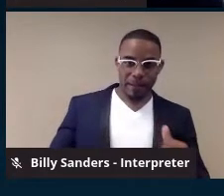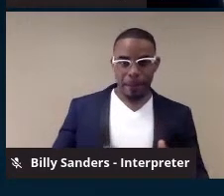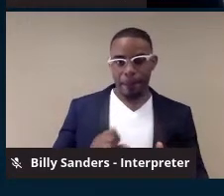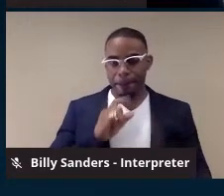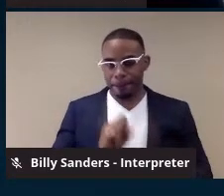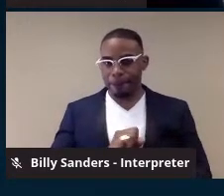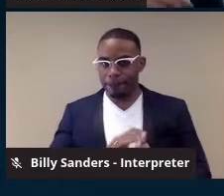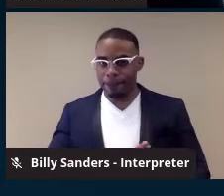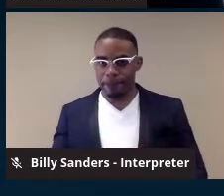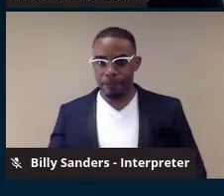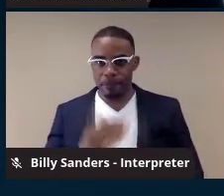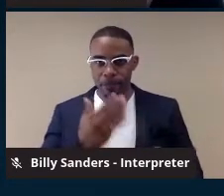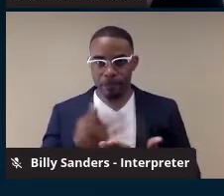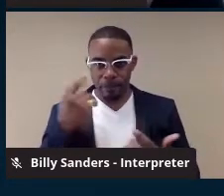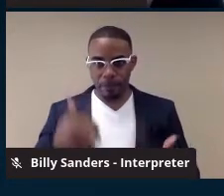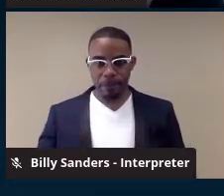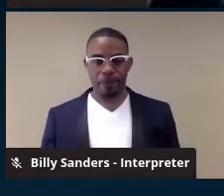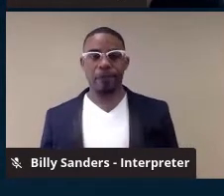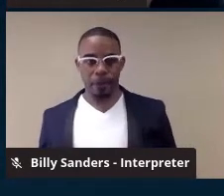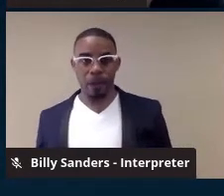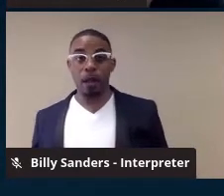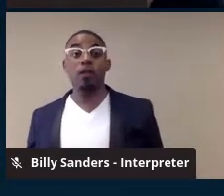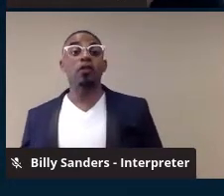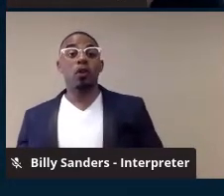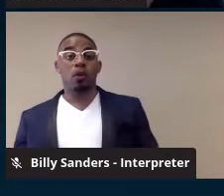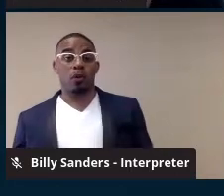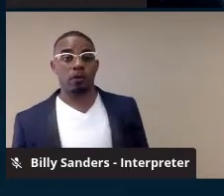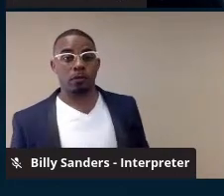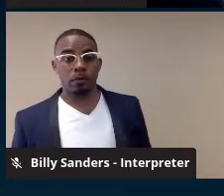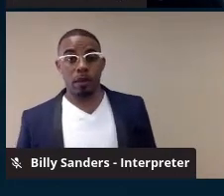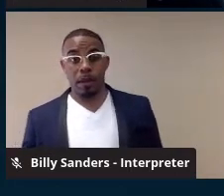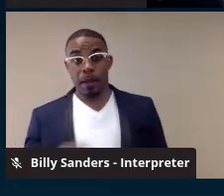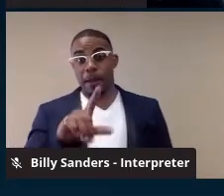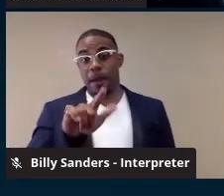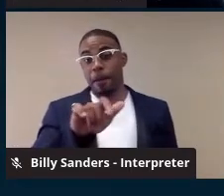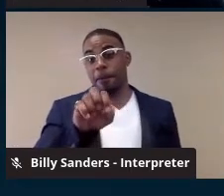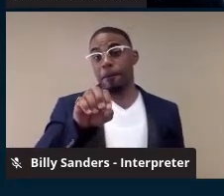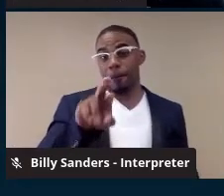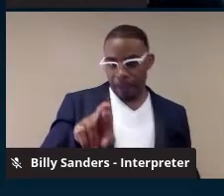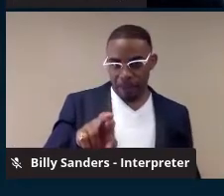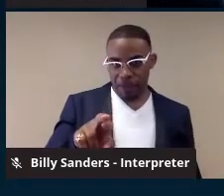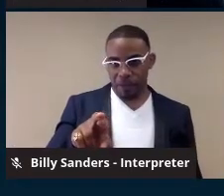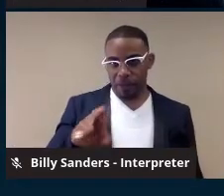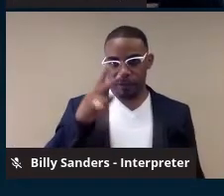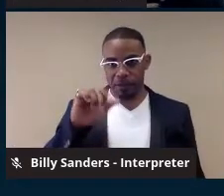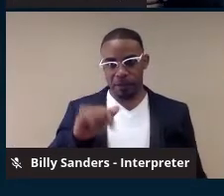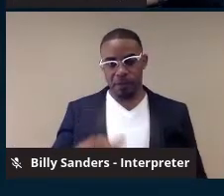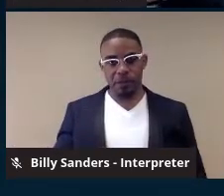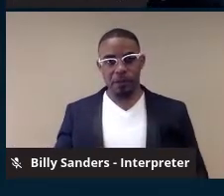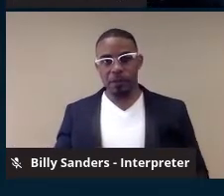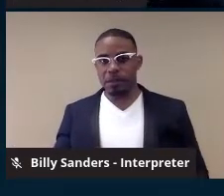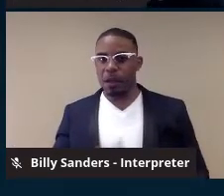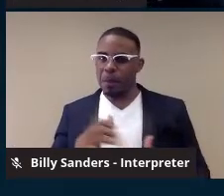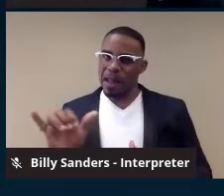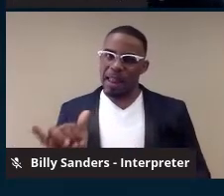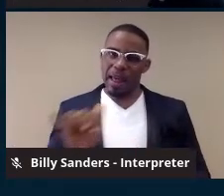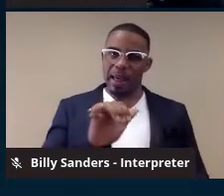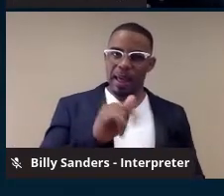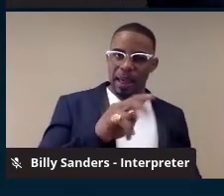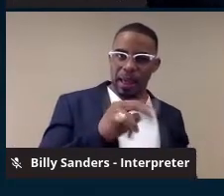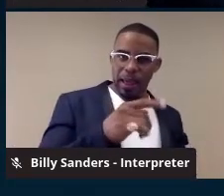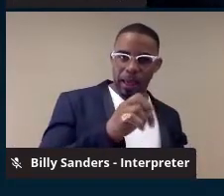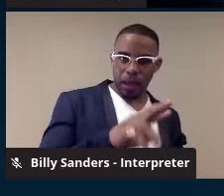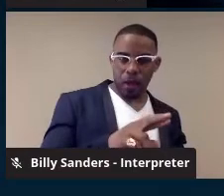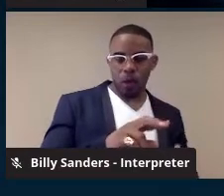a good thing for me. So Blazor is an HTML framework, much like Angular or React or